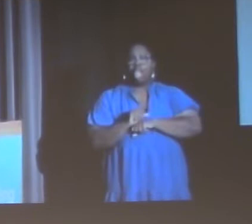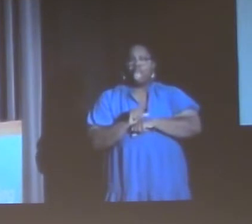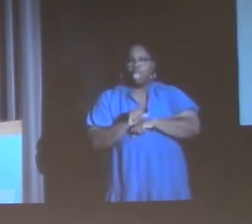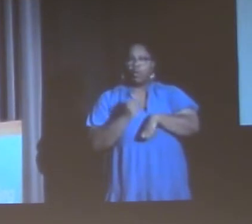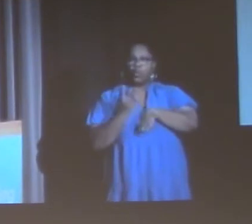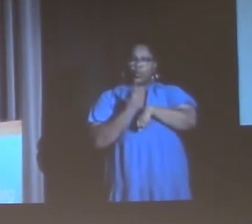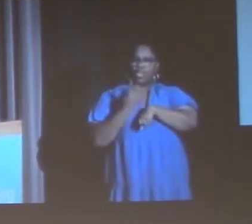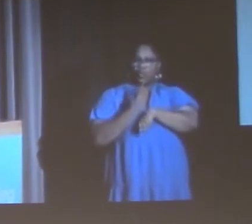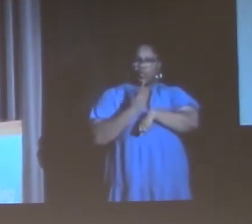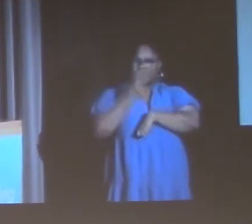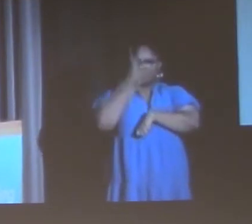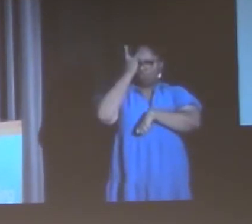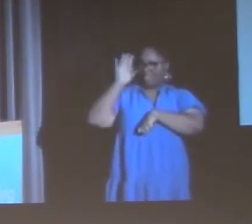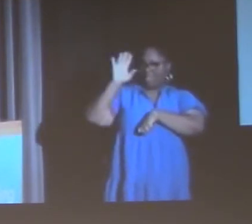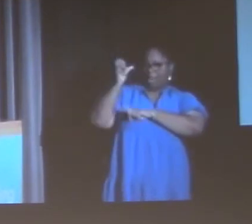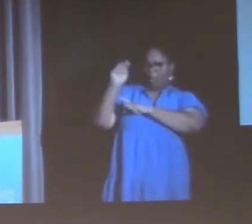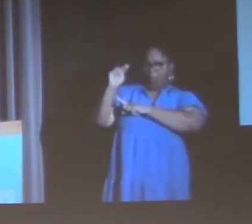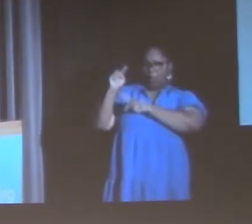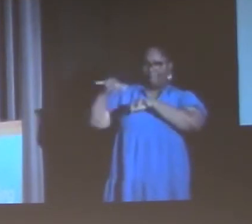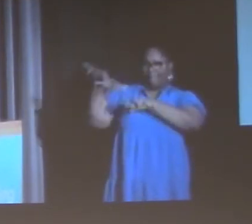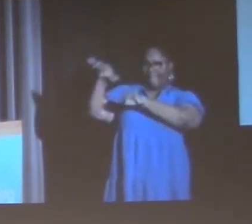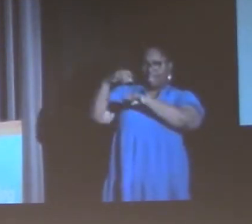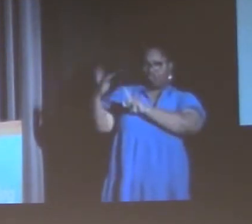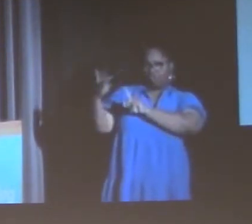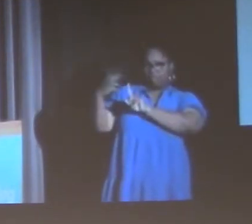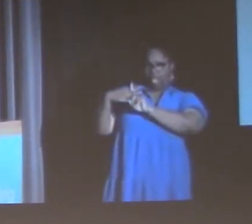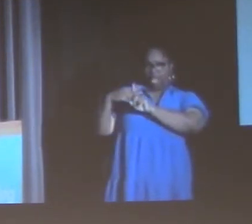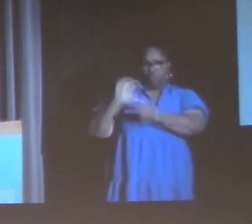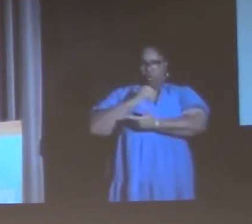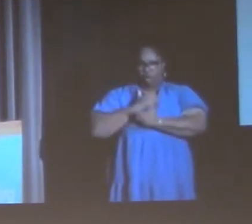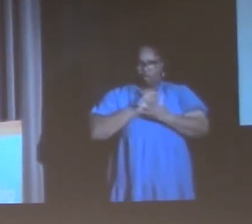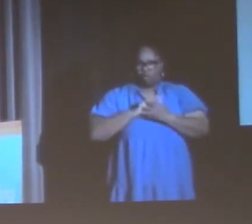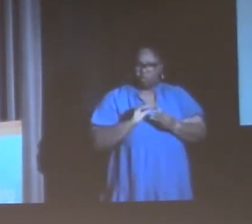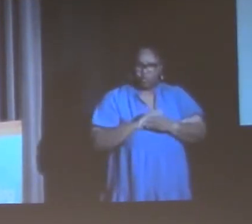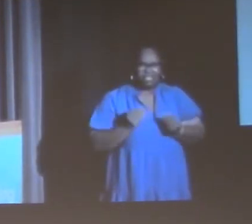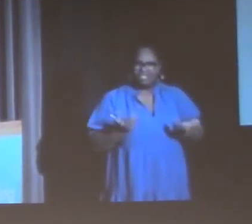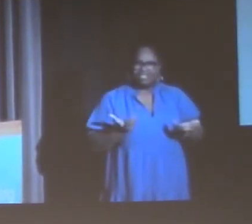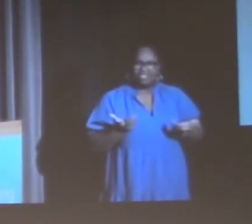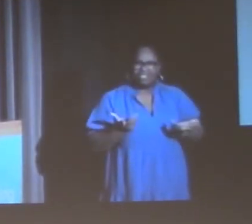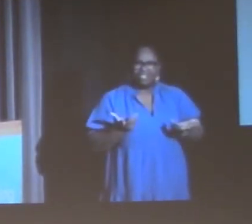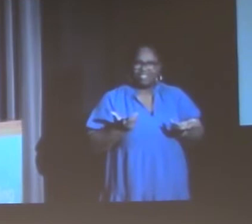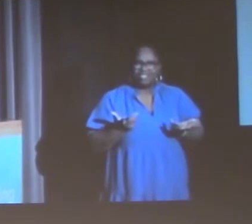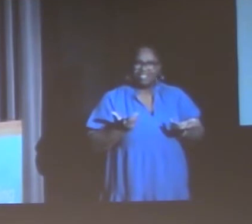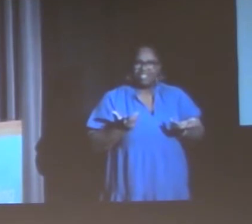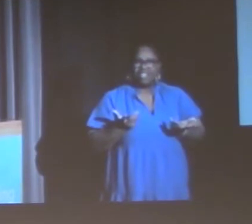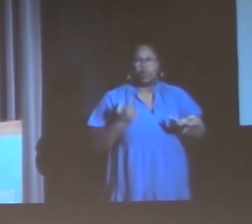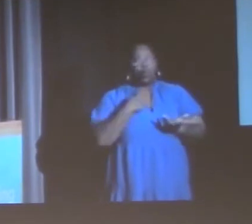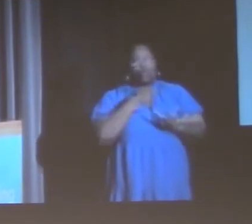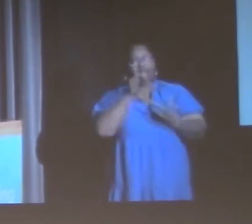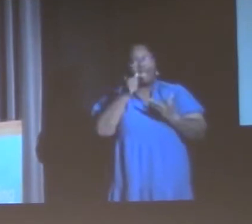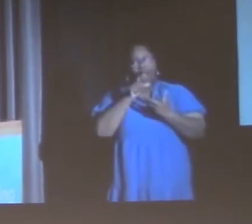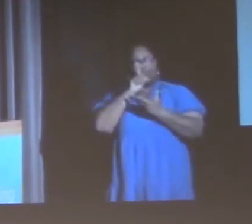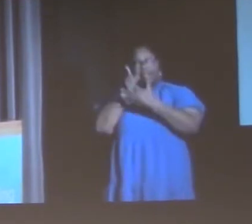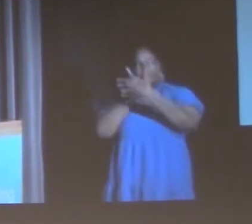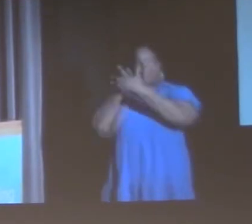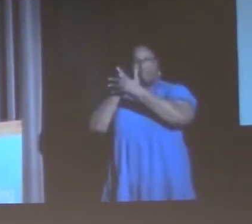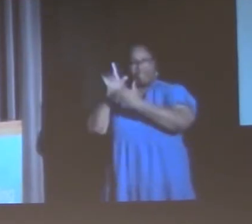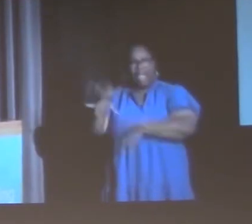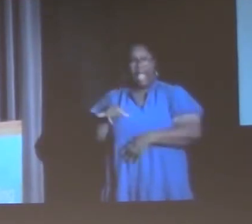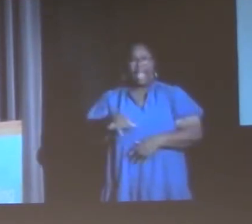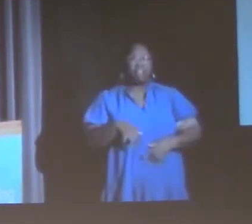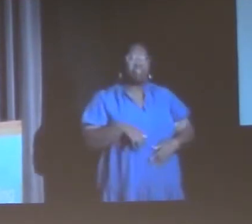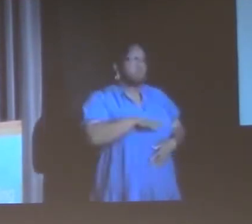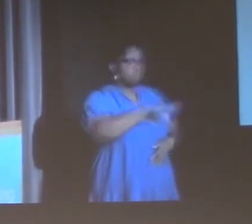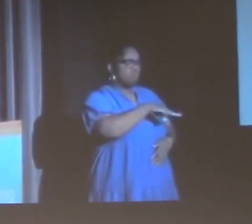standards to discuss and think about prison stories, and we're not breaking through that. Yes, I don't think it's just a US